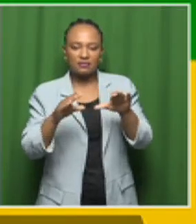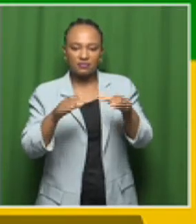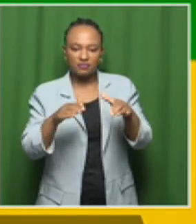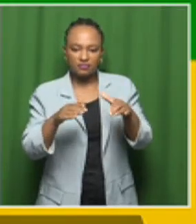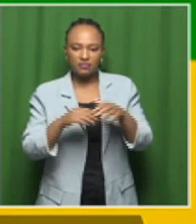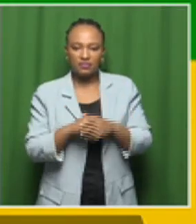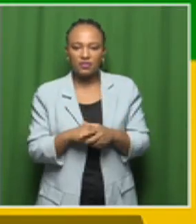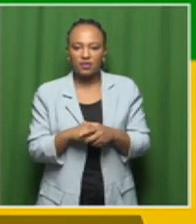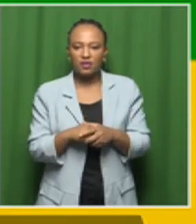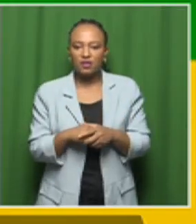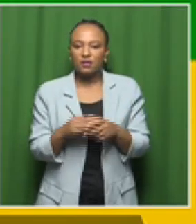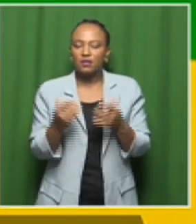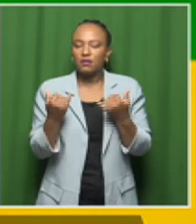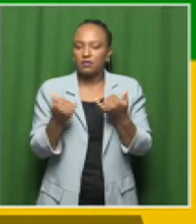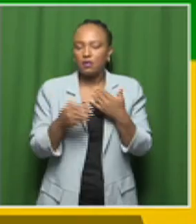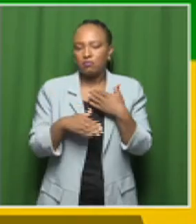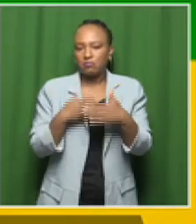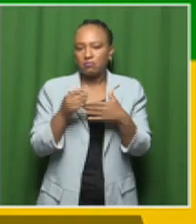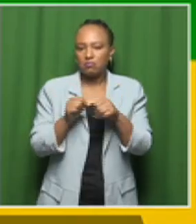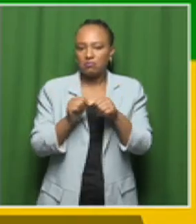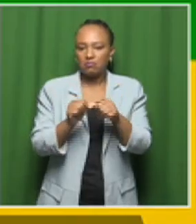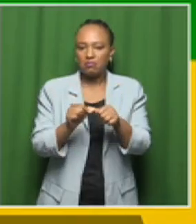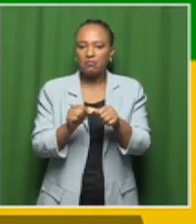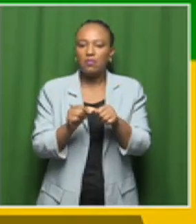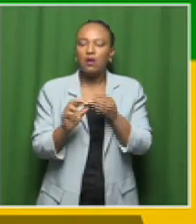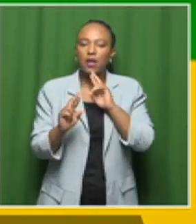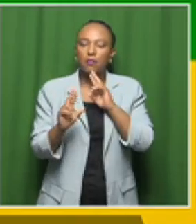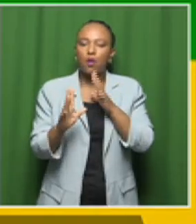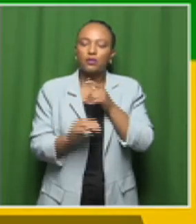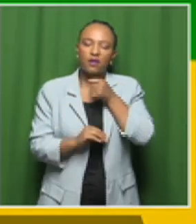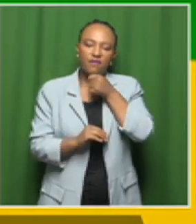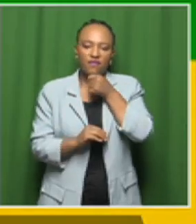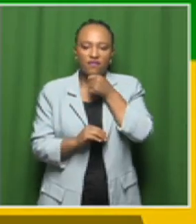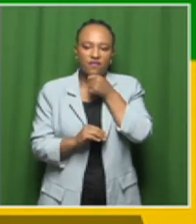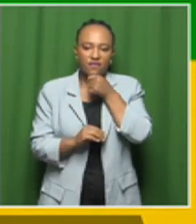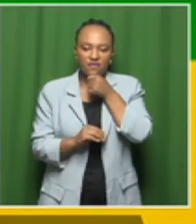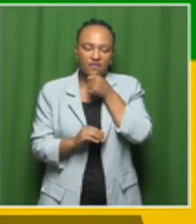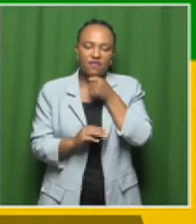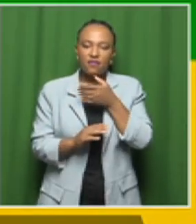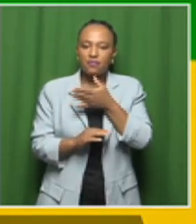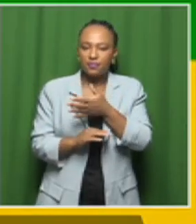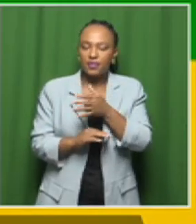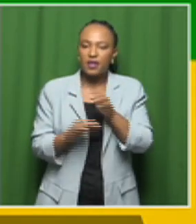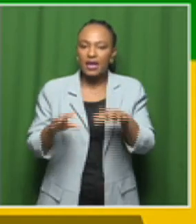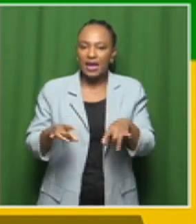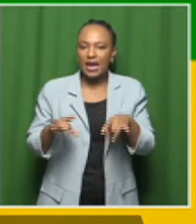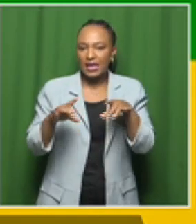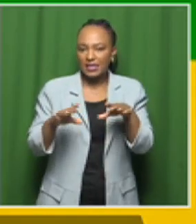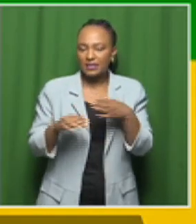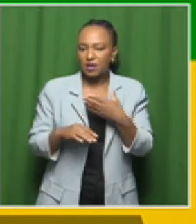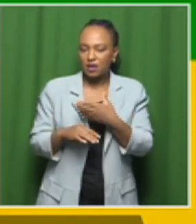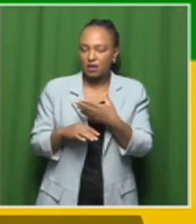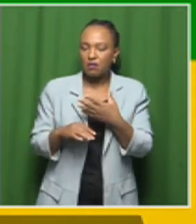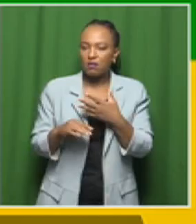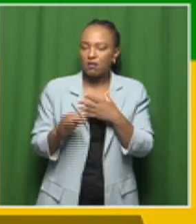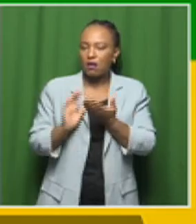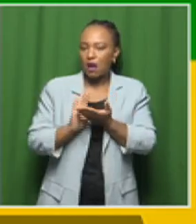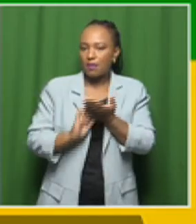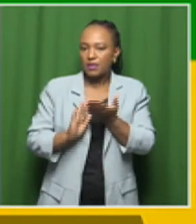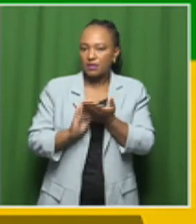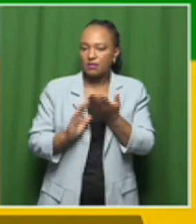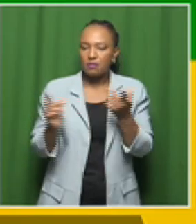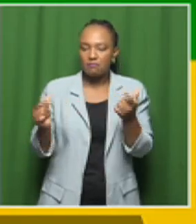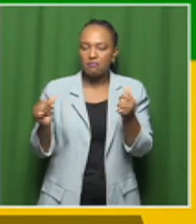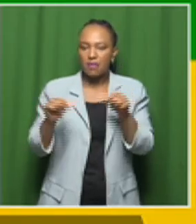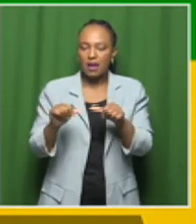with our coverage on the SABC. In fact, with our reporters stationed across the Khayelitsha to bring us the latest. Let's go back to Cape